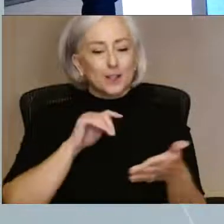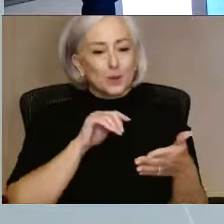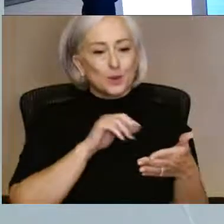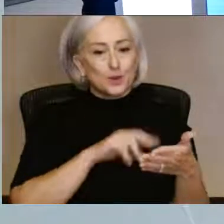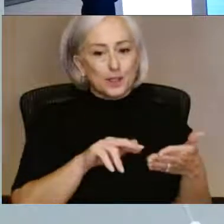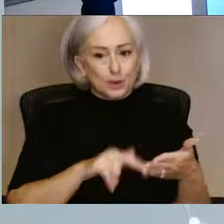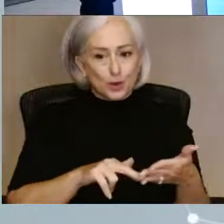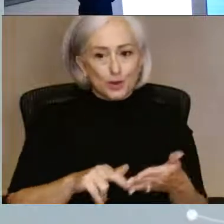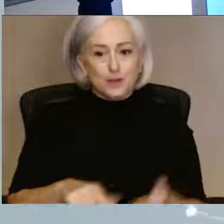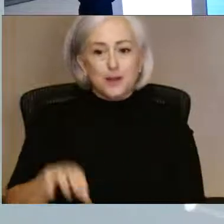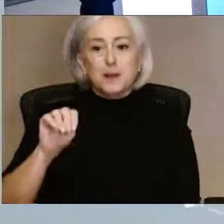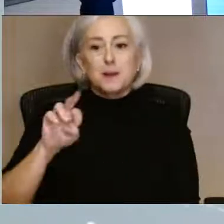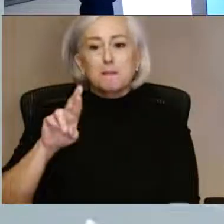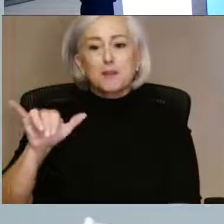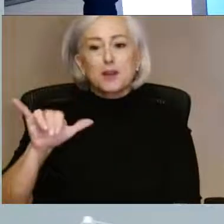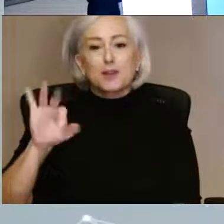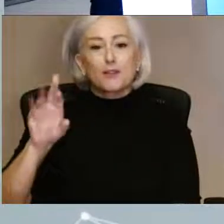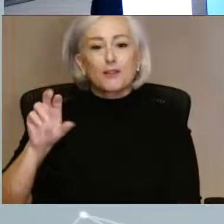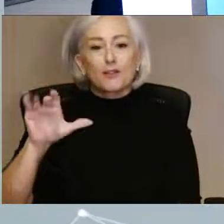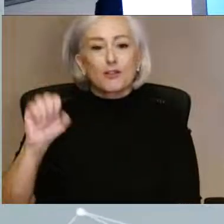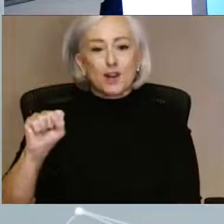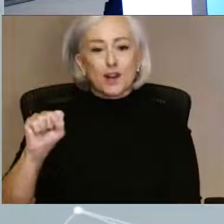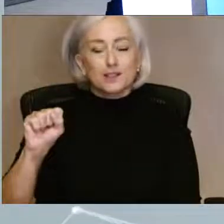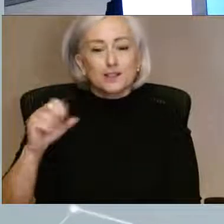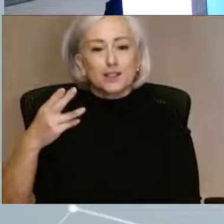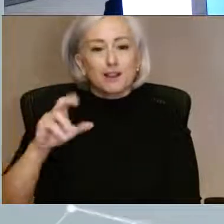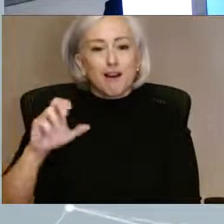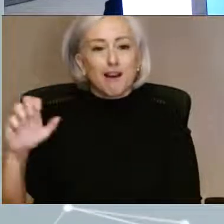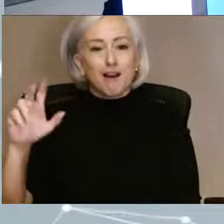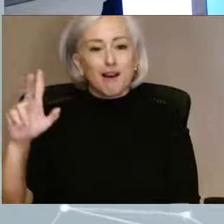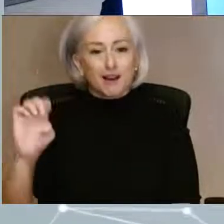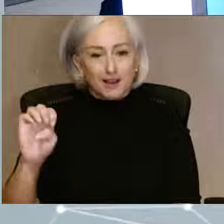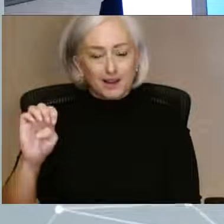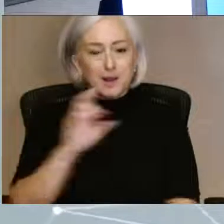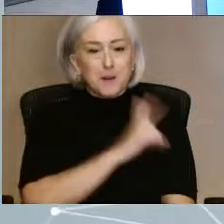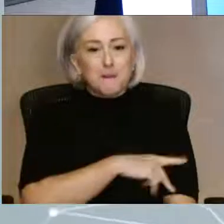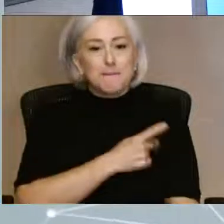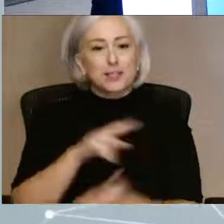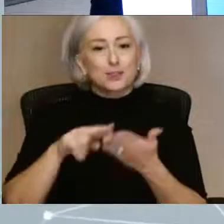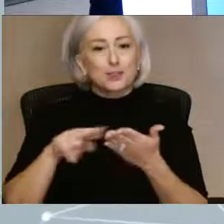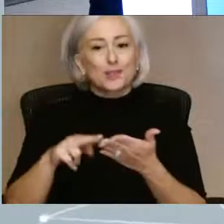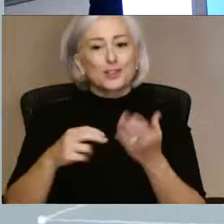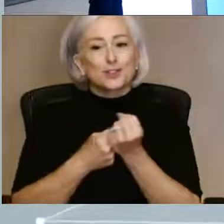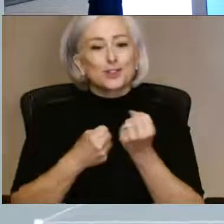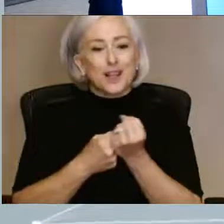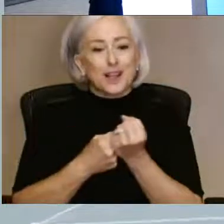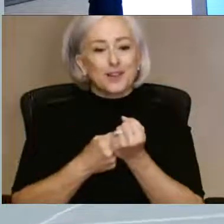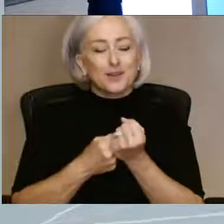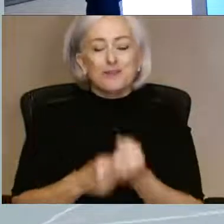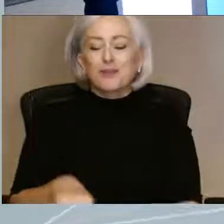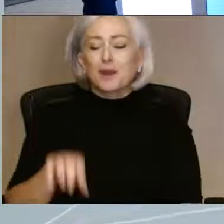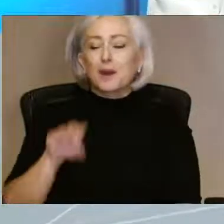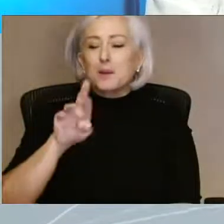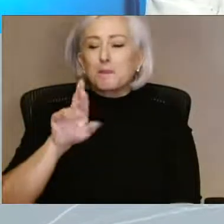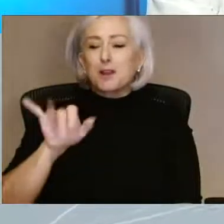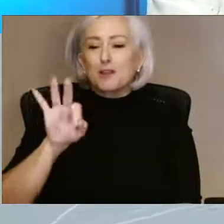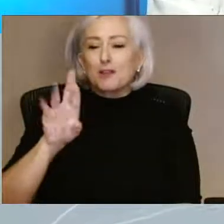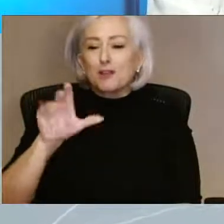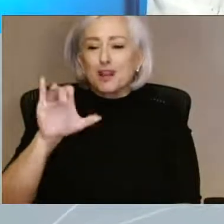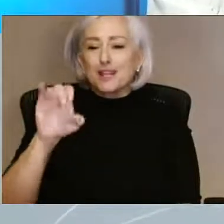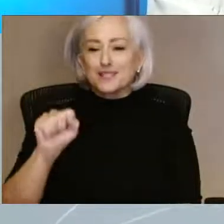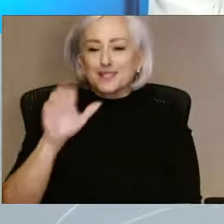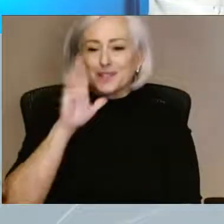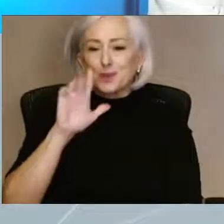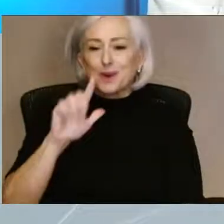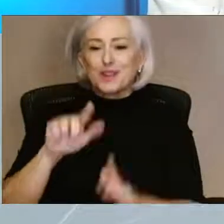research advocate. Good morning to the both of you. Mary Frances, I'm going to start with you. You